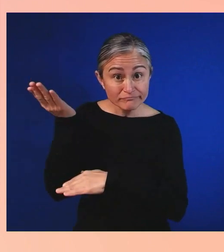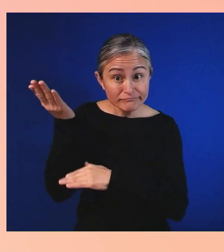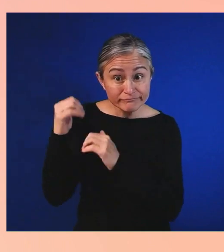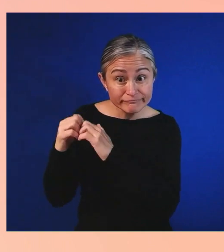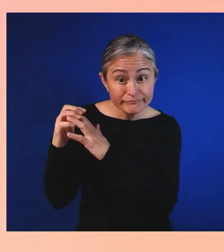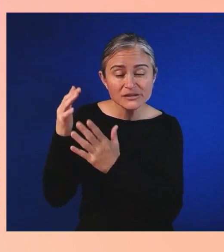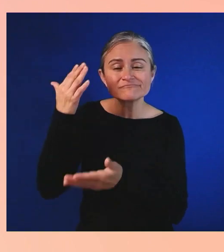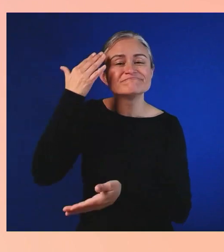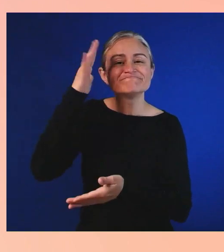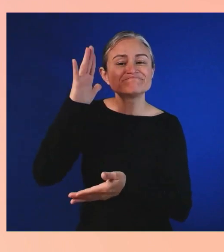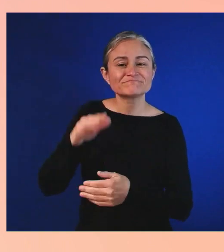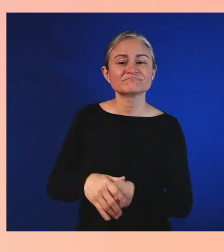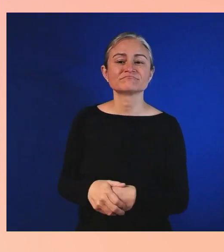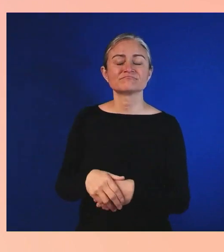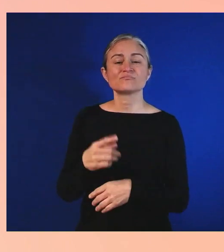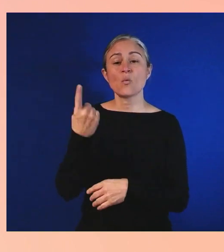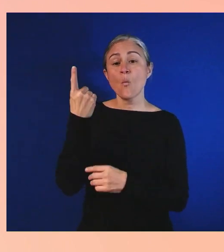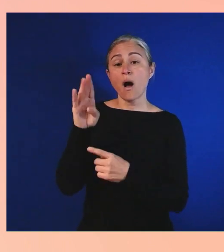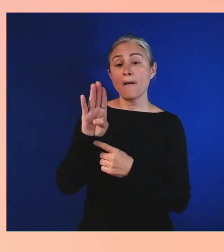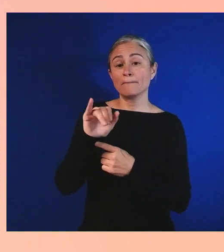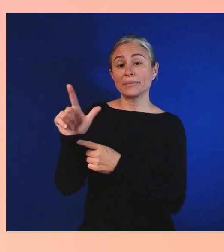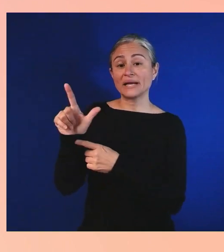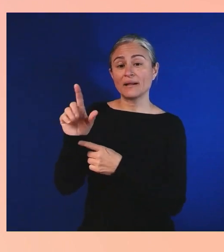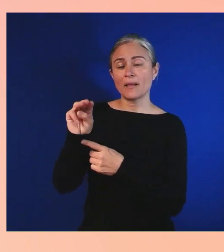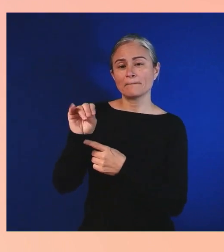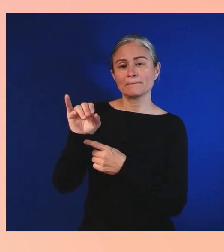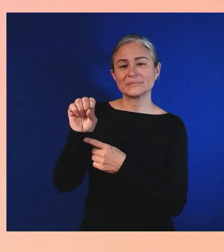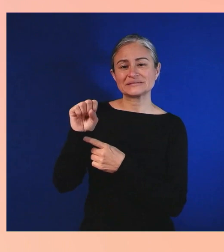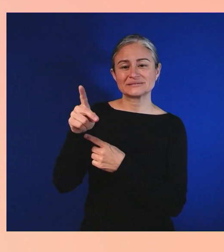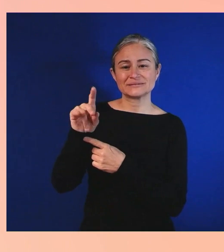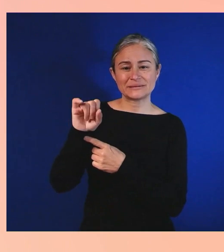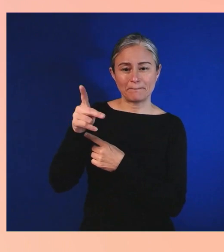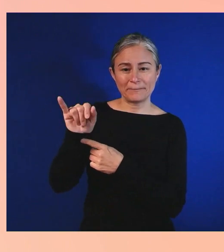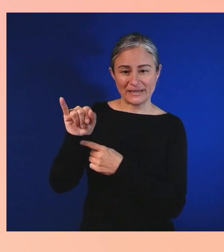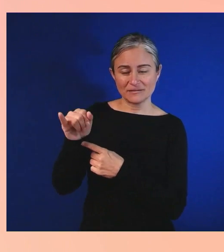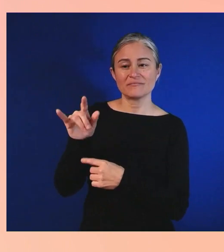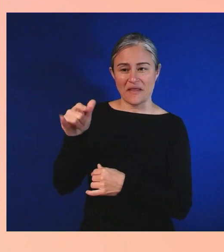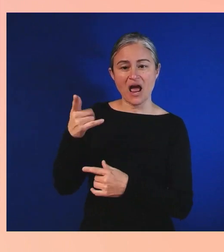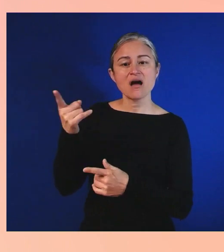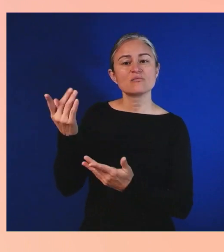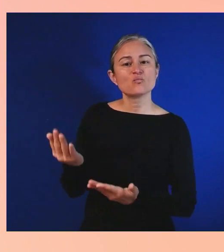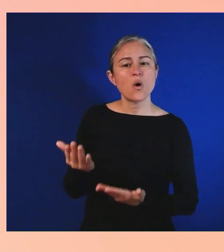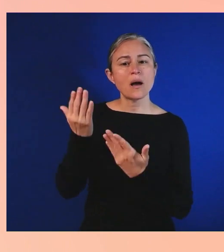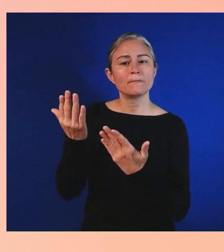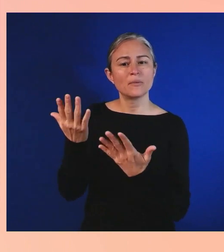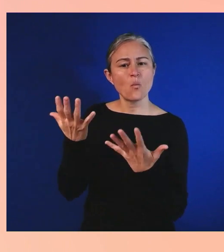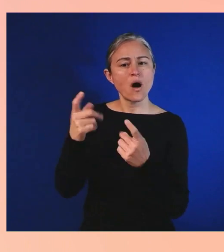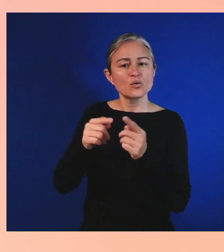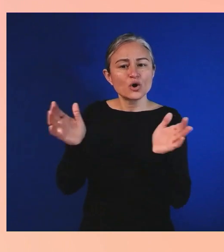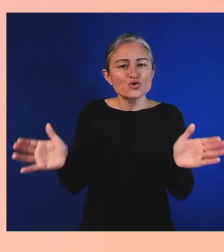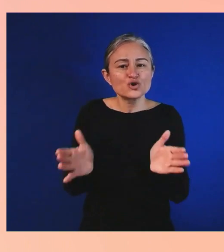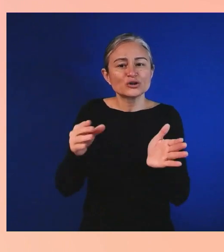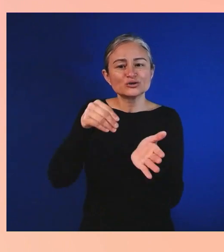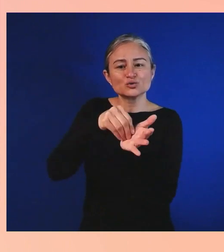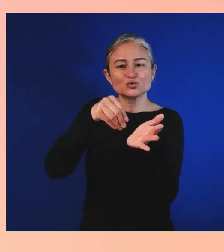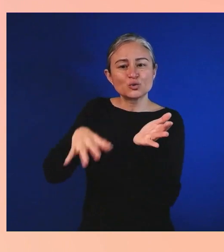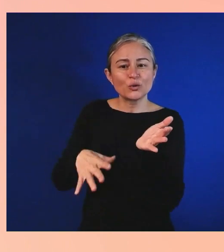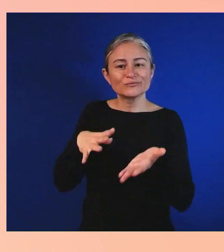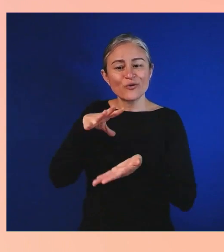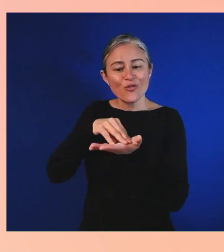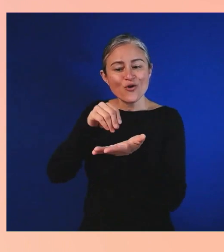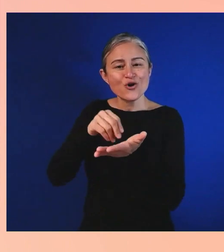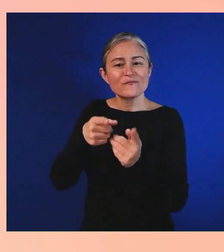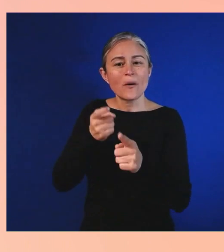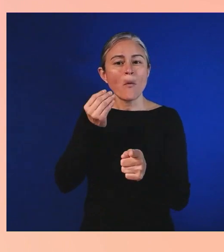remotely at home, but how can they learn remotely at home if they don't have access to an internet connection? So I